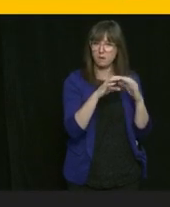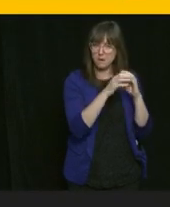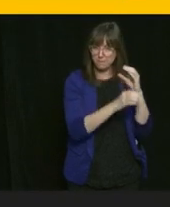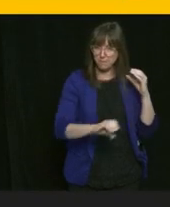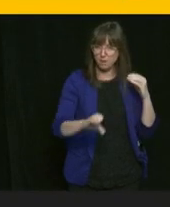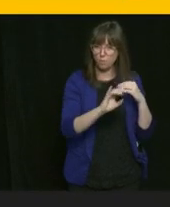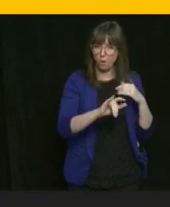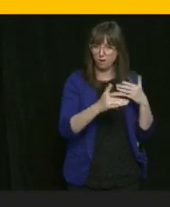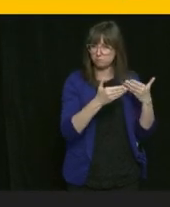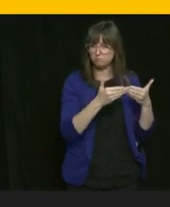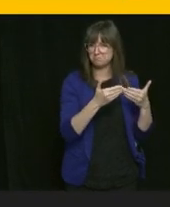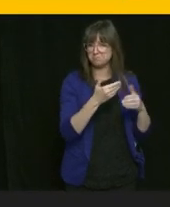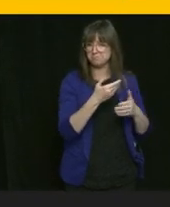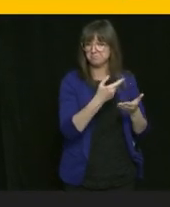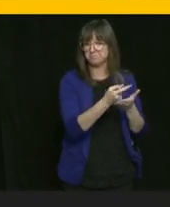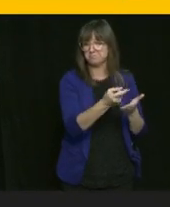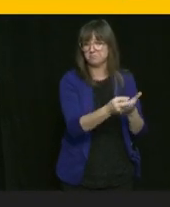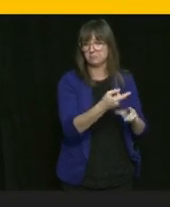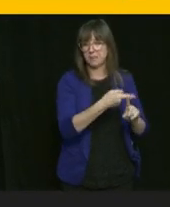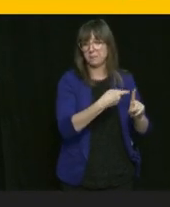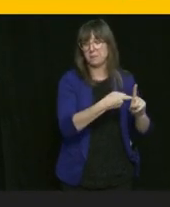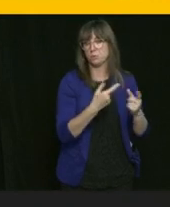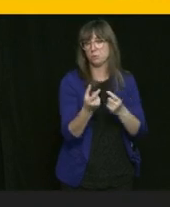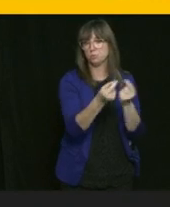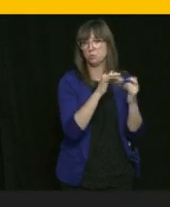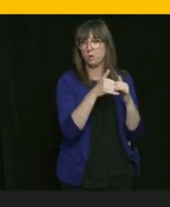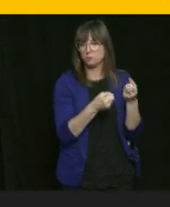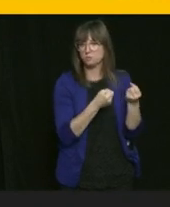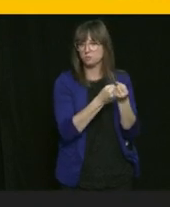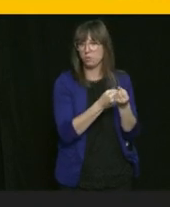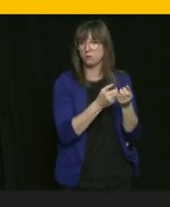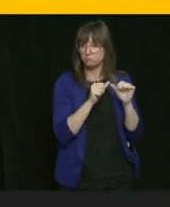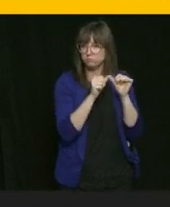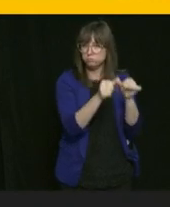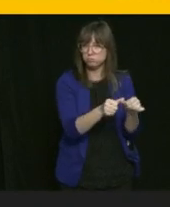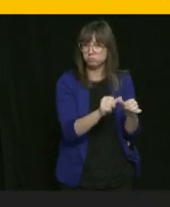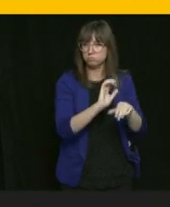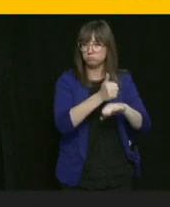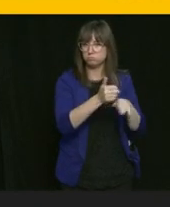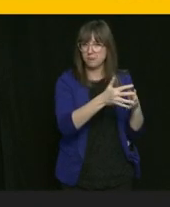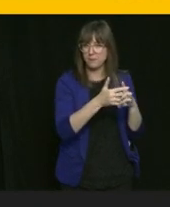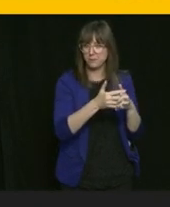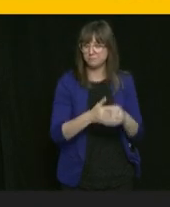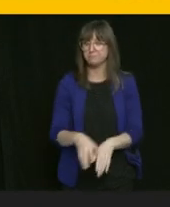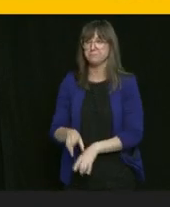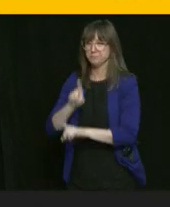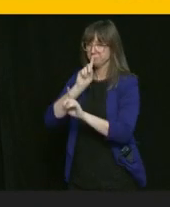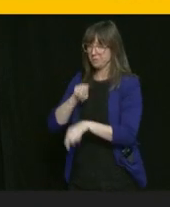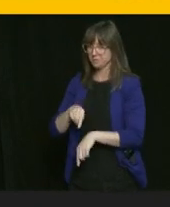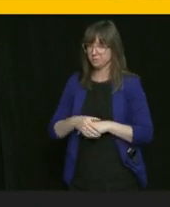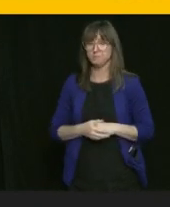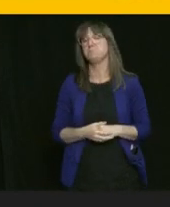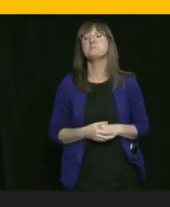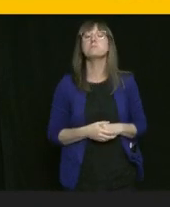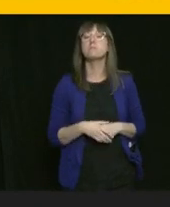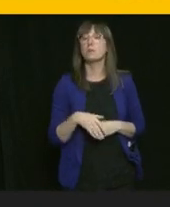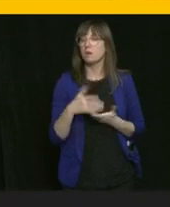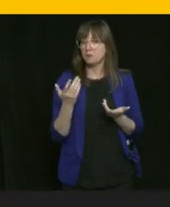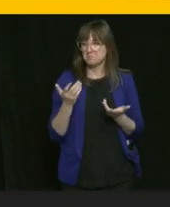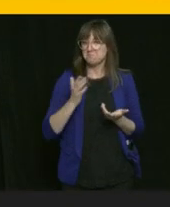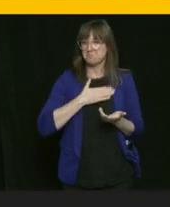months, what you will do to promote this project in the States. Answer. The conversation I